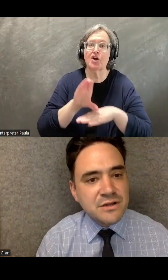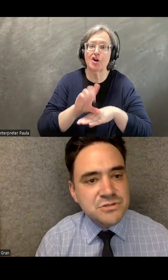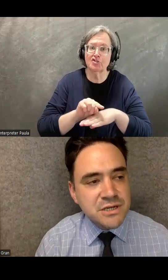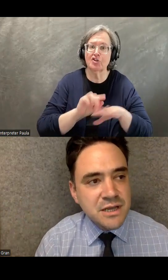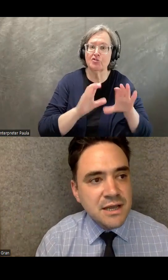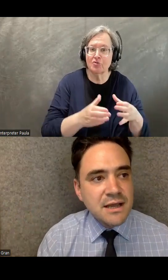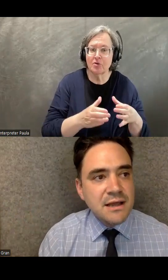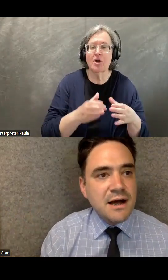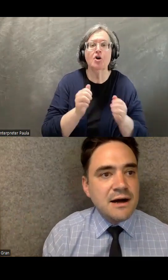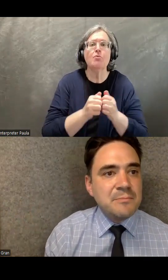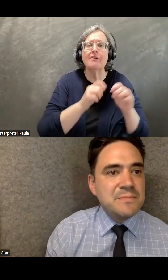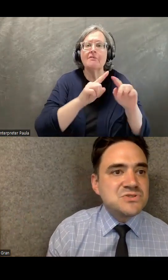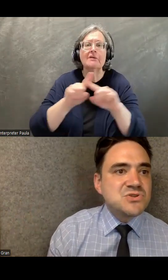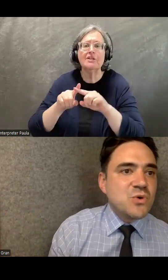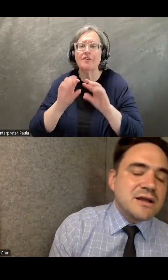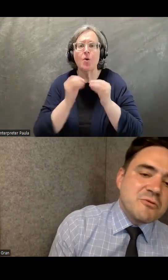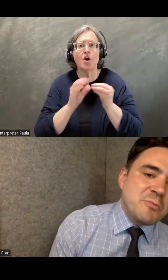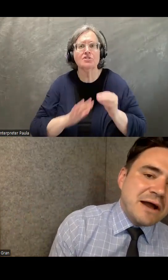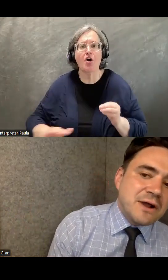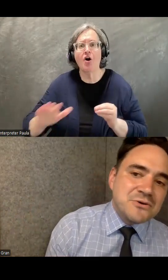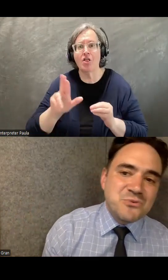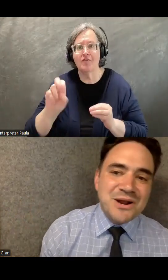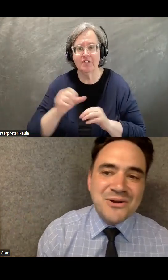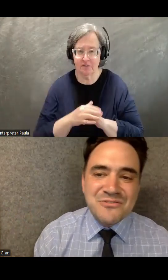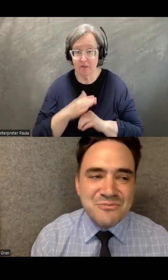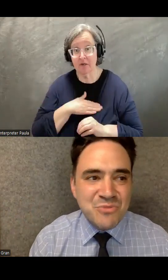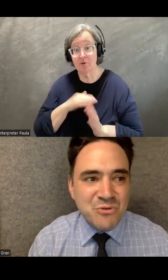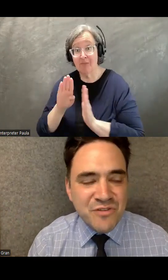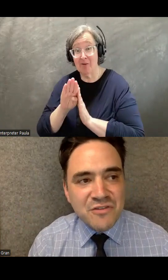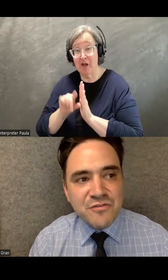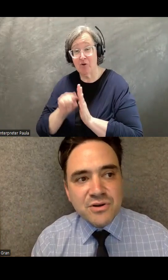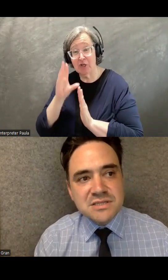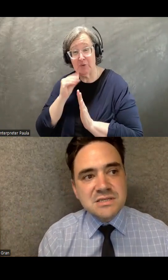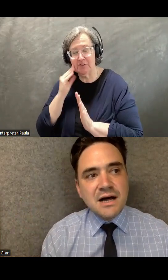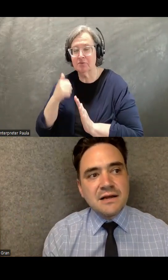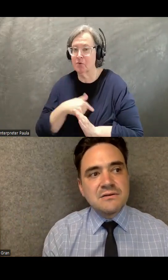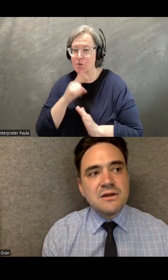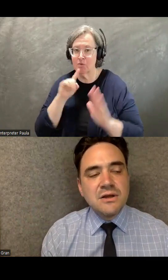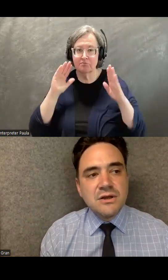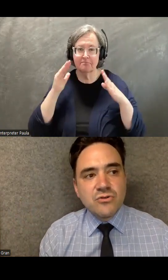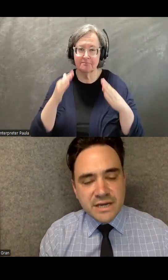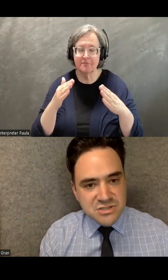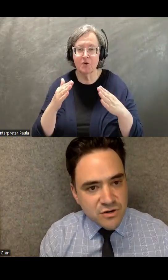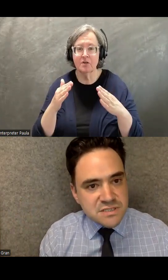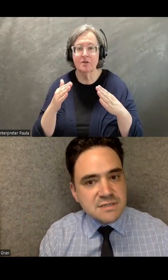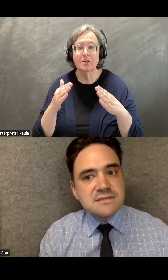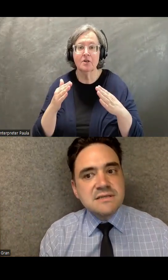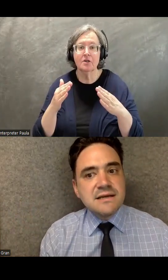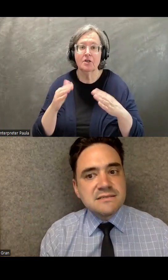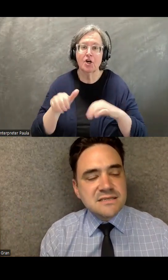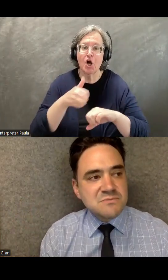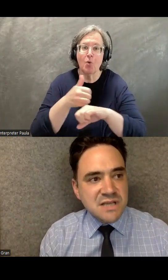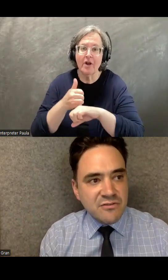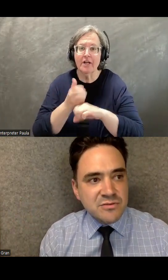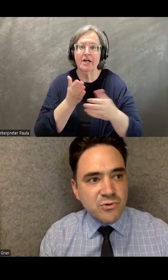around the country. So I come from a background where we were very focused on creating services